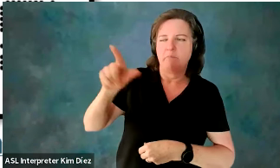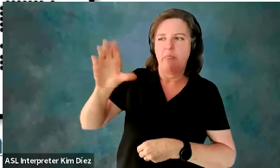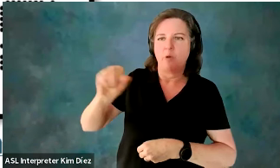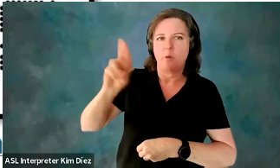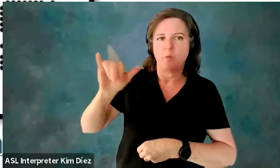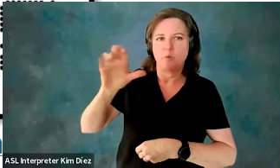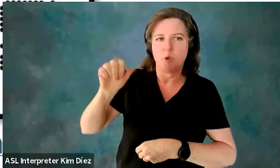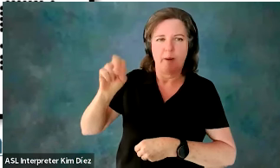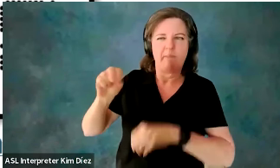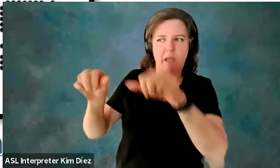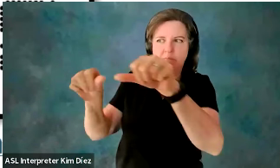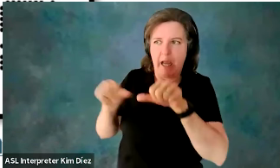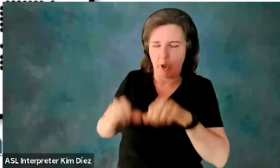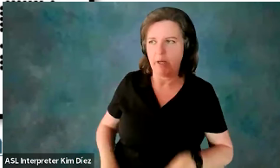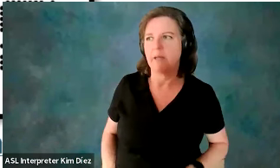can be